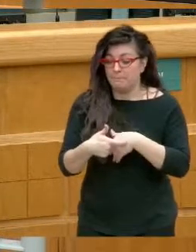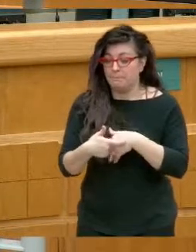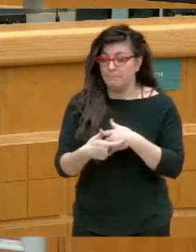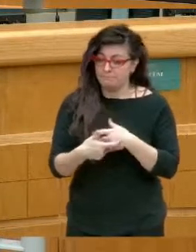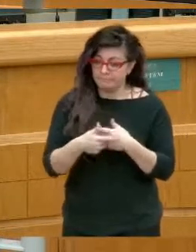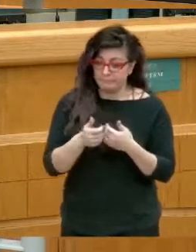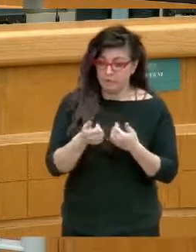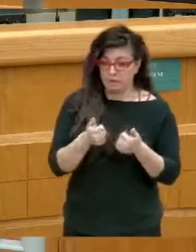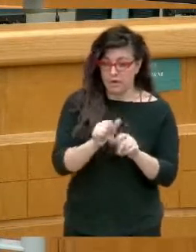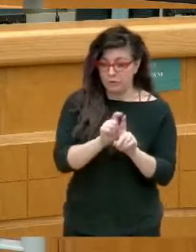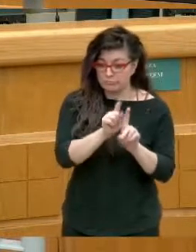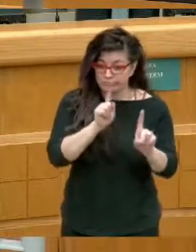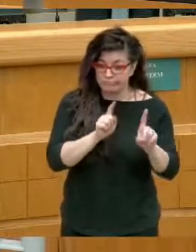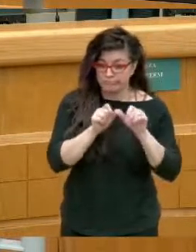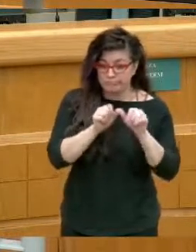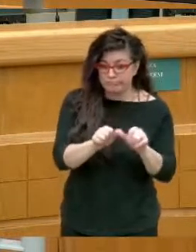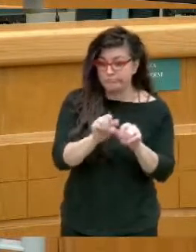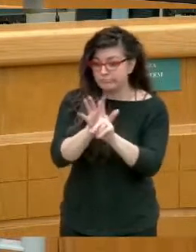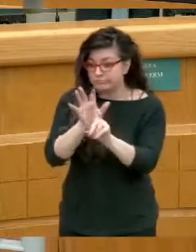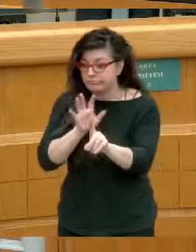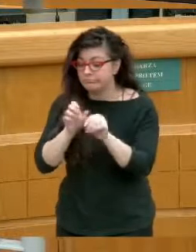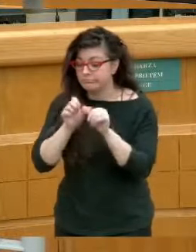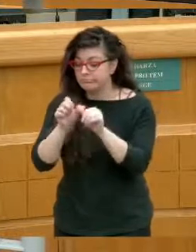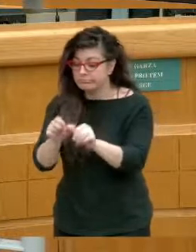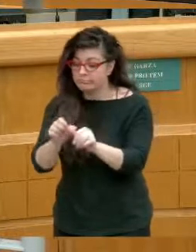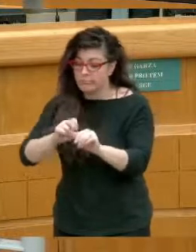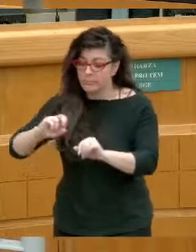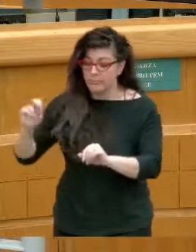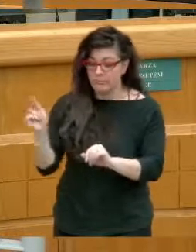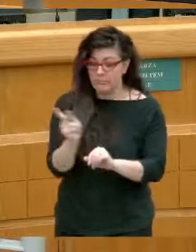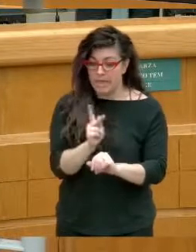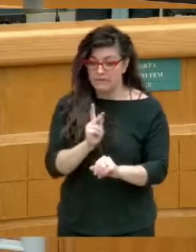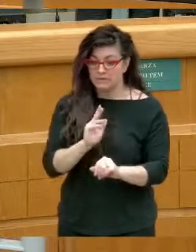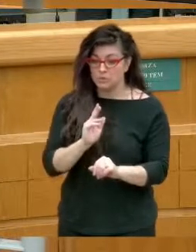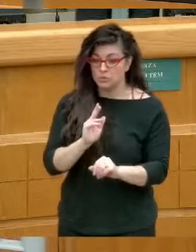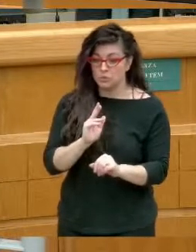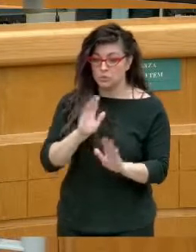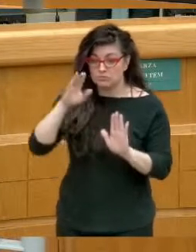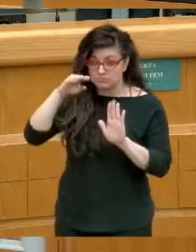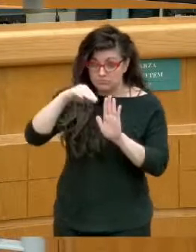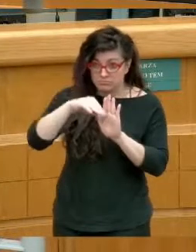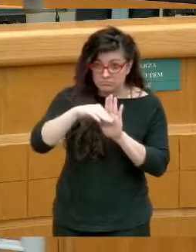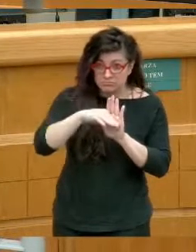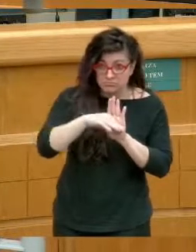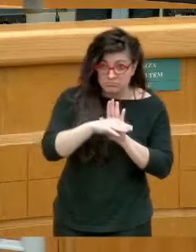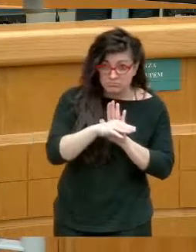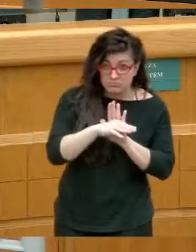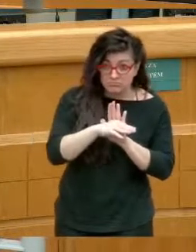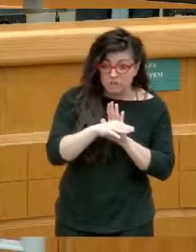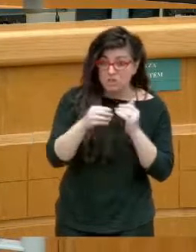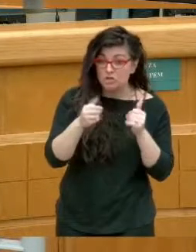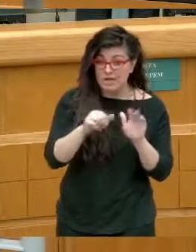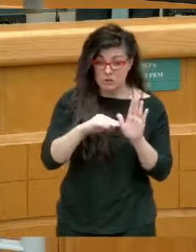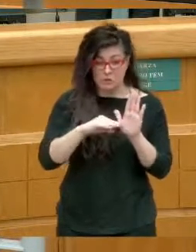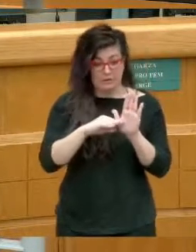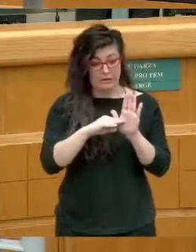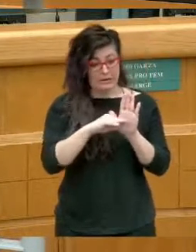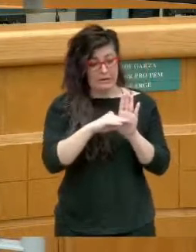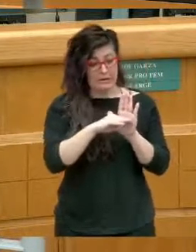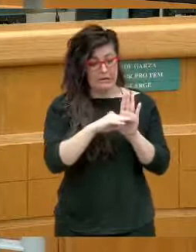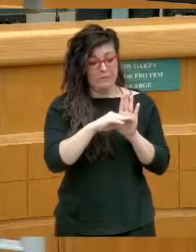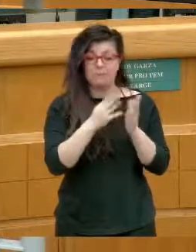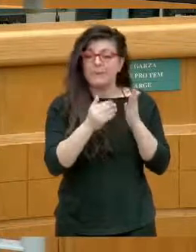our social distancing policies, and we kind of go back to the trend we were on at the very least, which was not increasing as fast as we